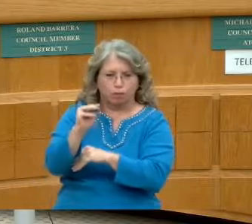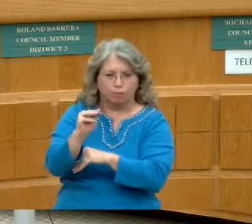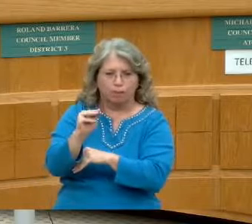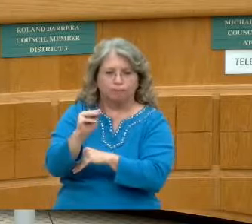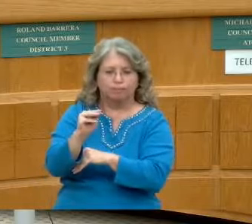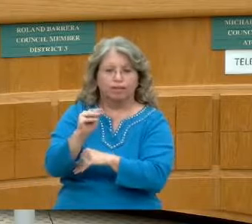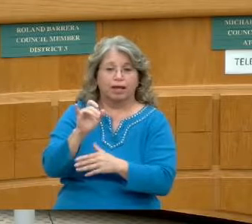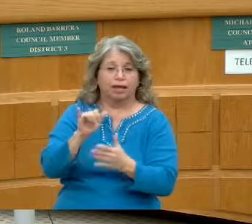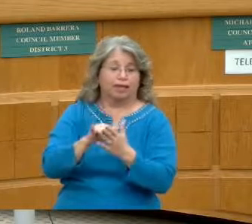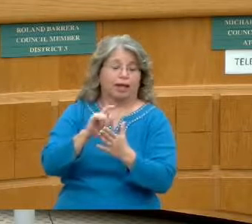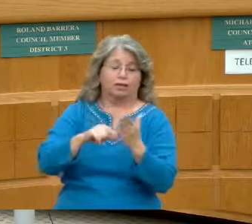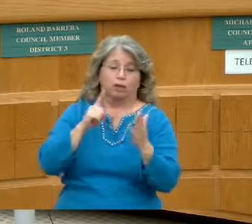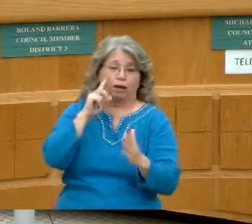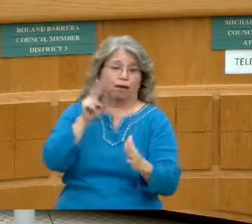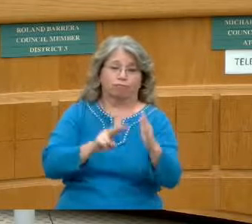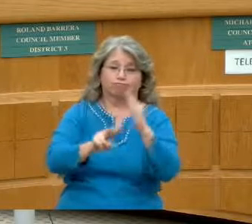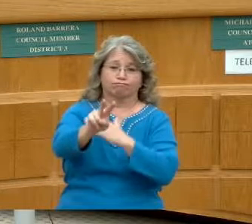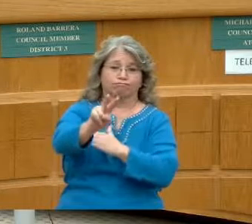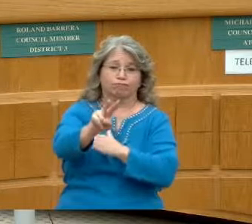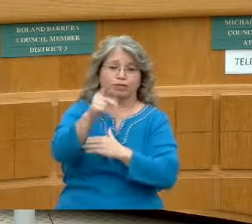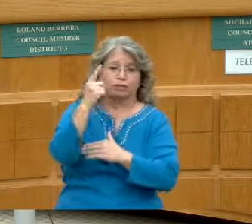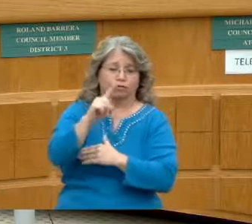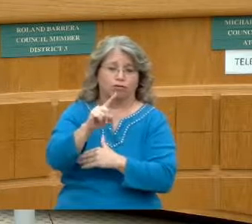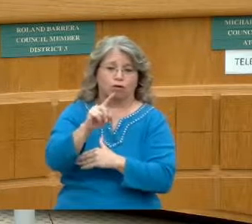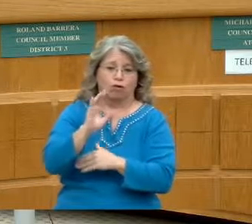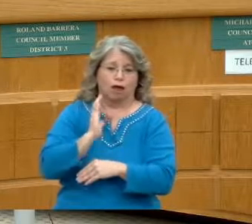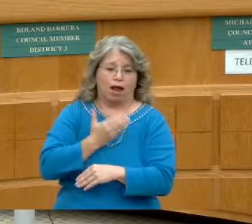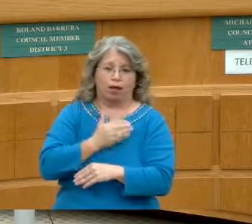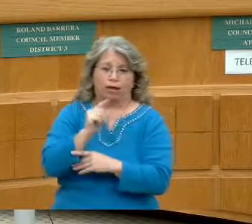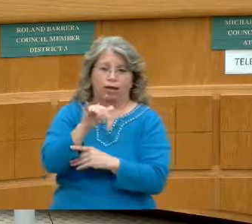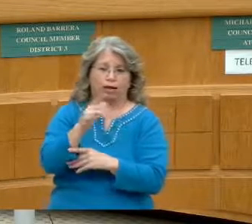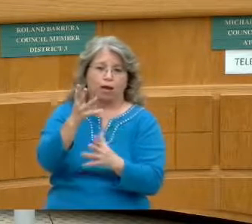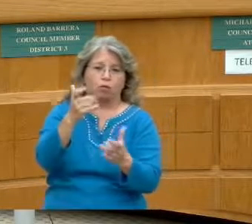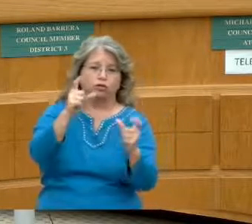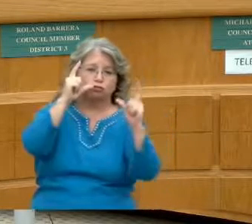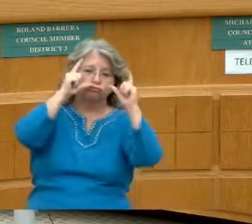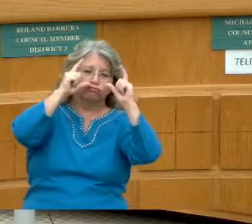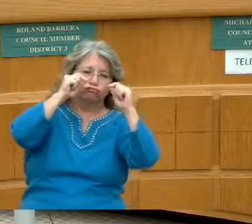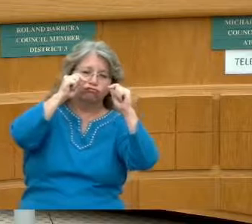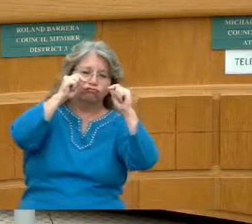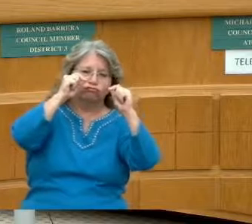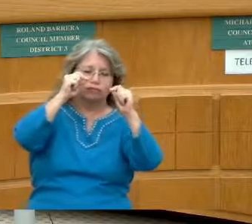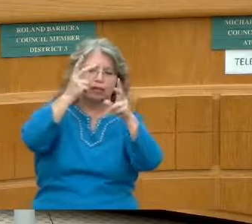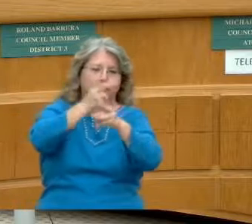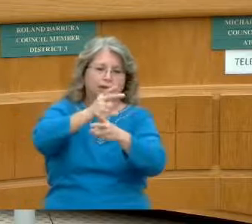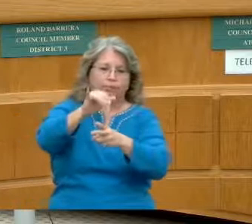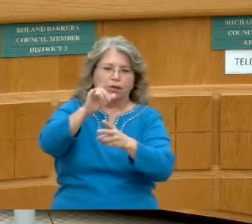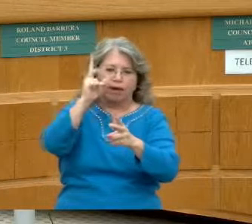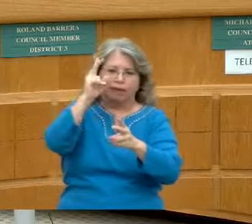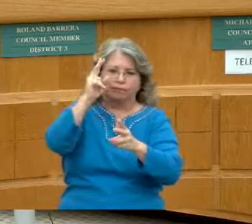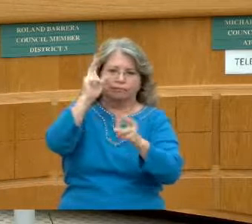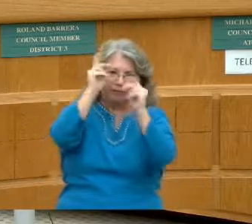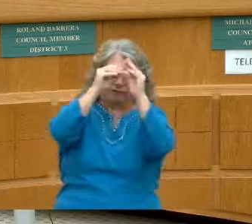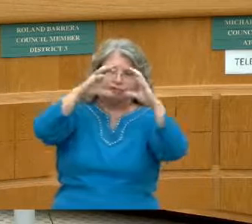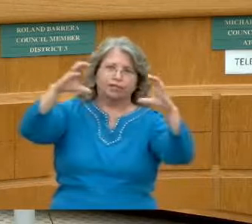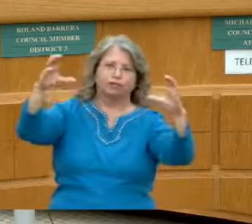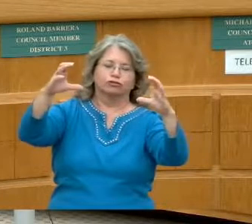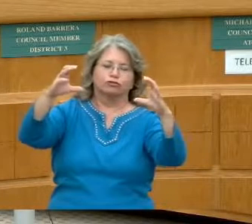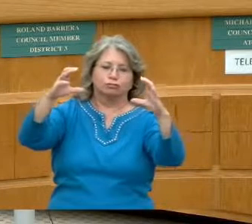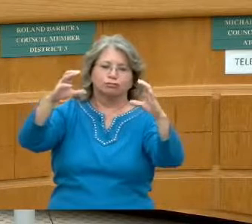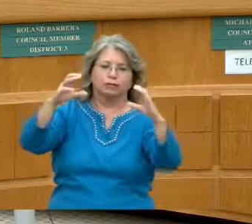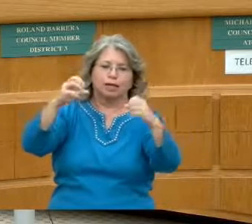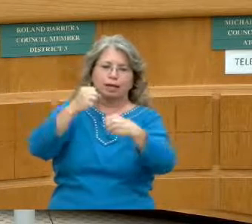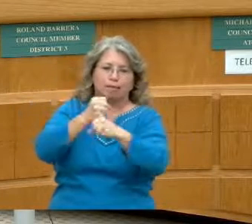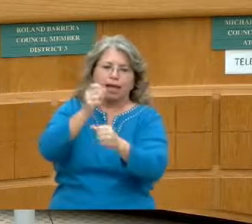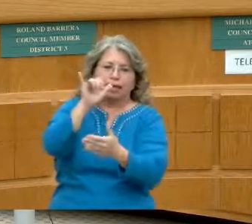what I'm envisioning for Nueces County, and I want you to close your eyes and put that vision in your head and make that a part of